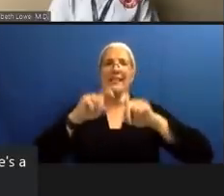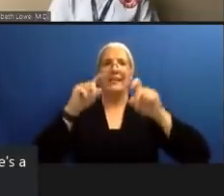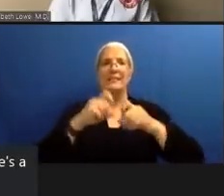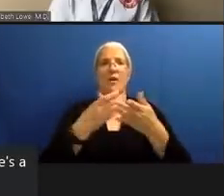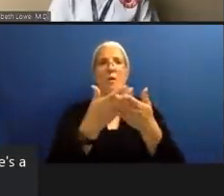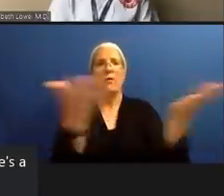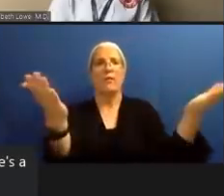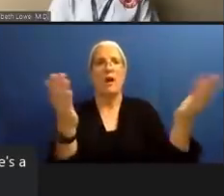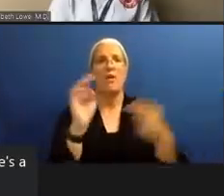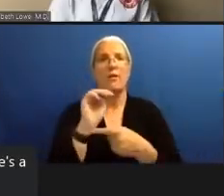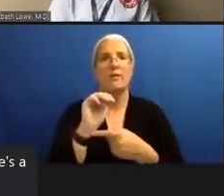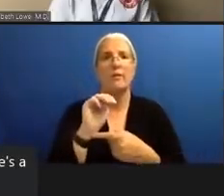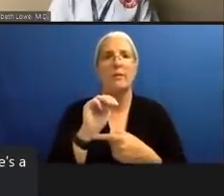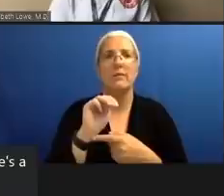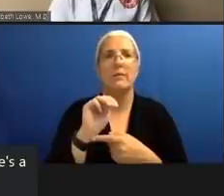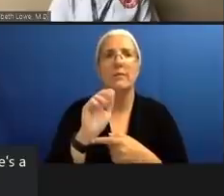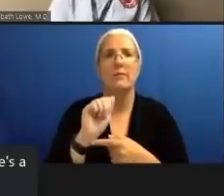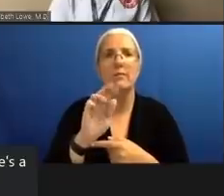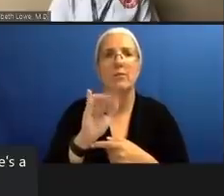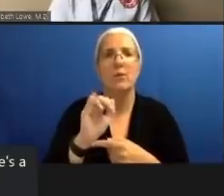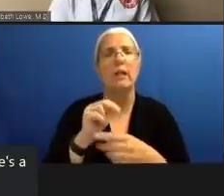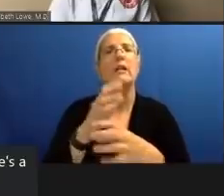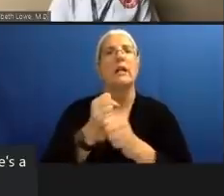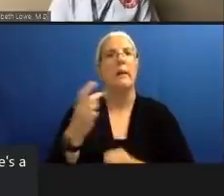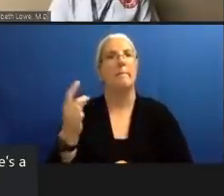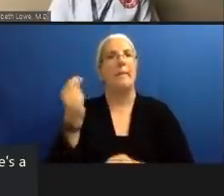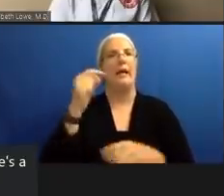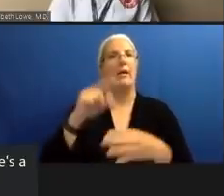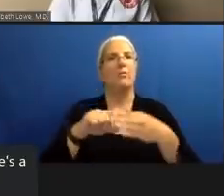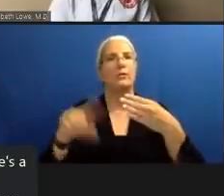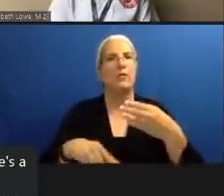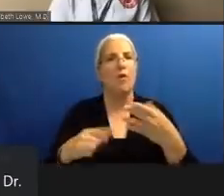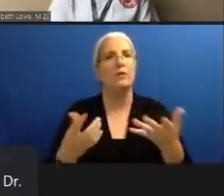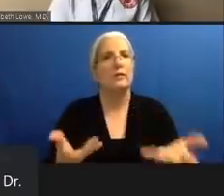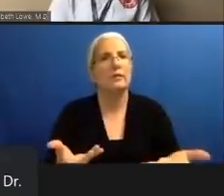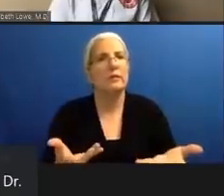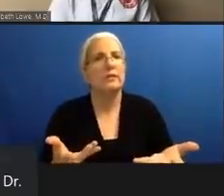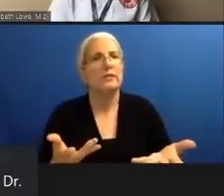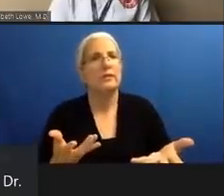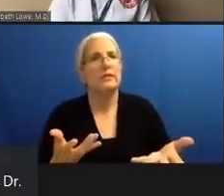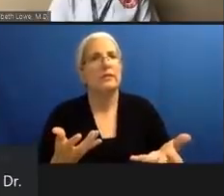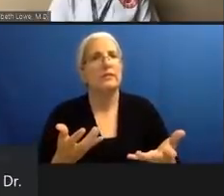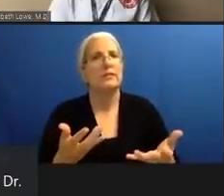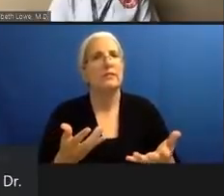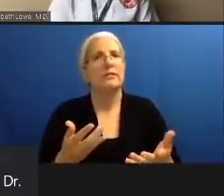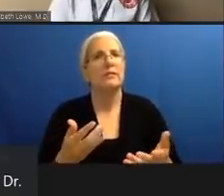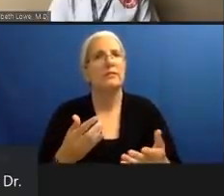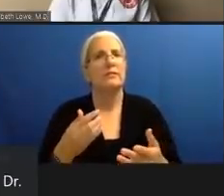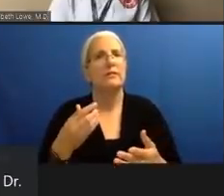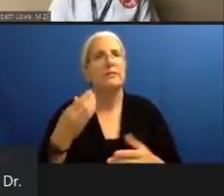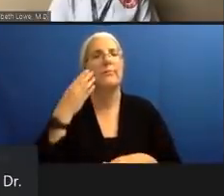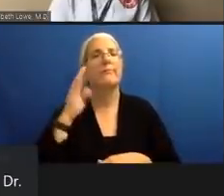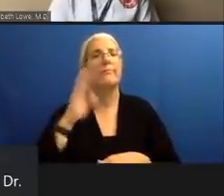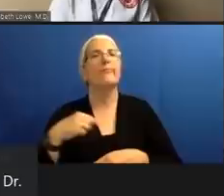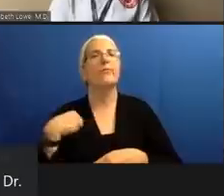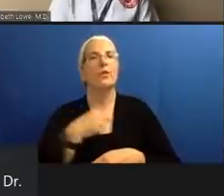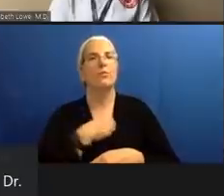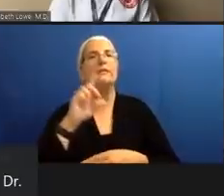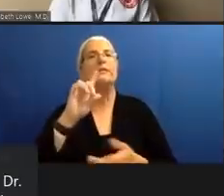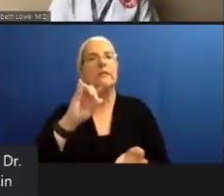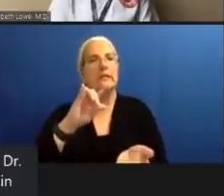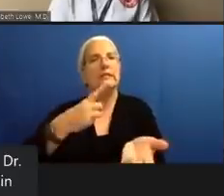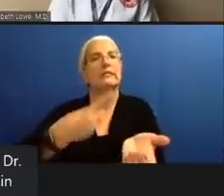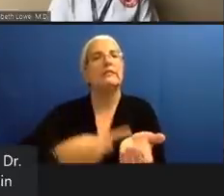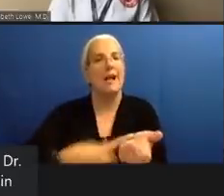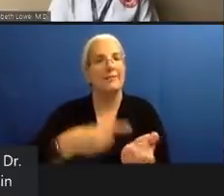in light of the lab backlog that Dr. Lowe described, why couldn't that one be used in those areas of